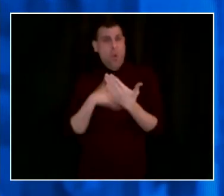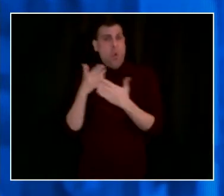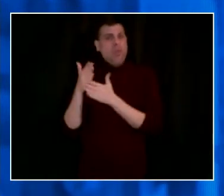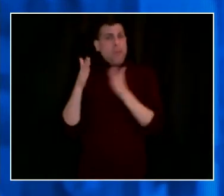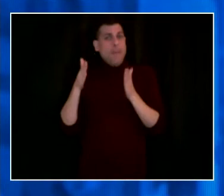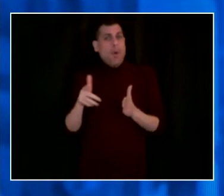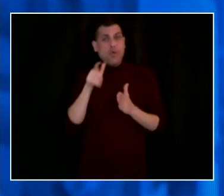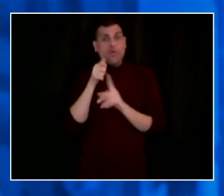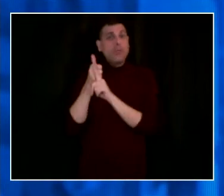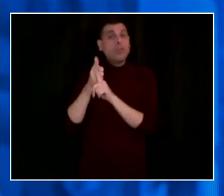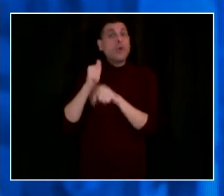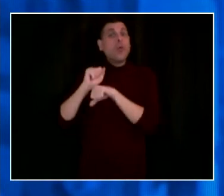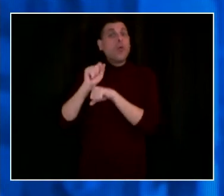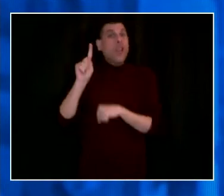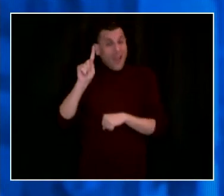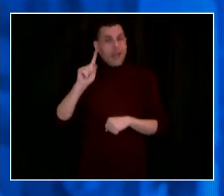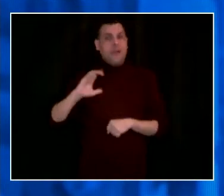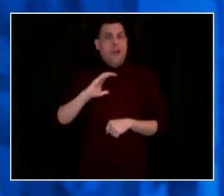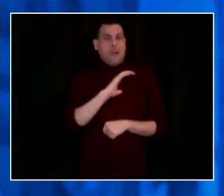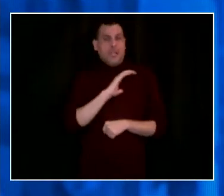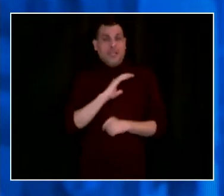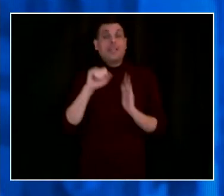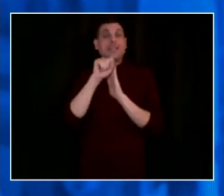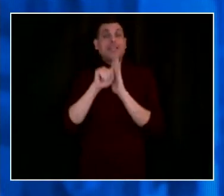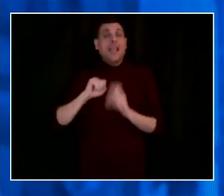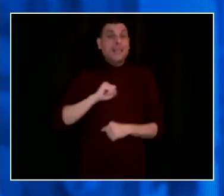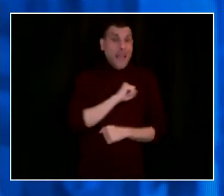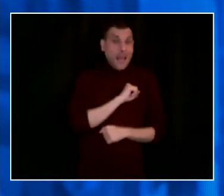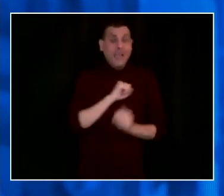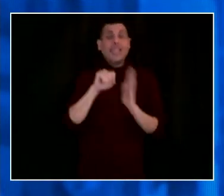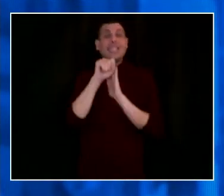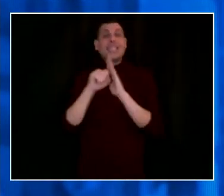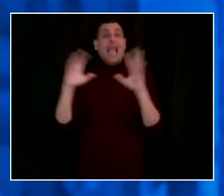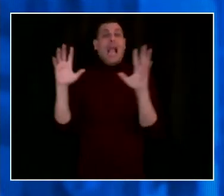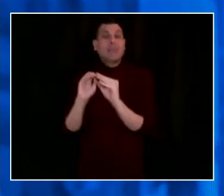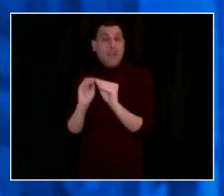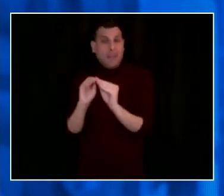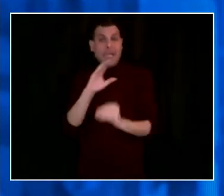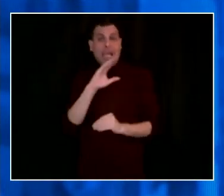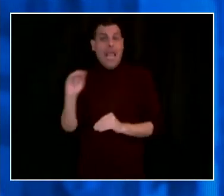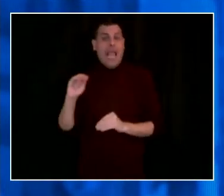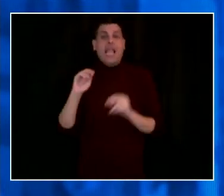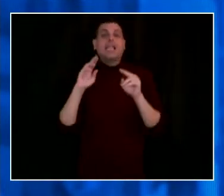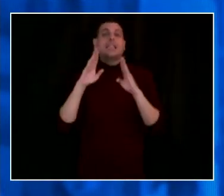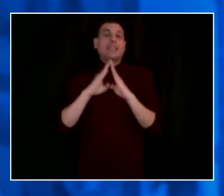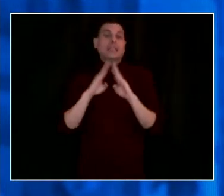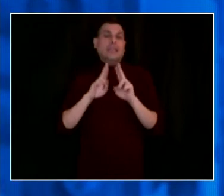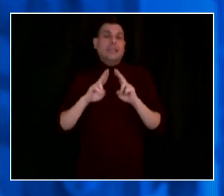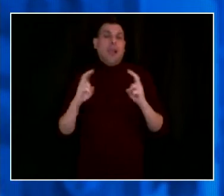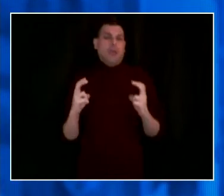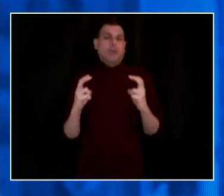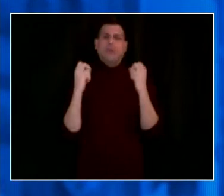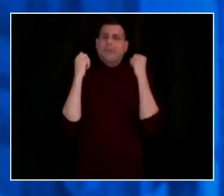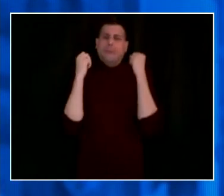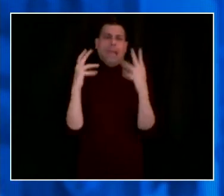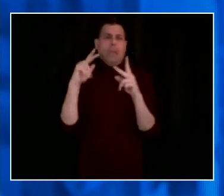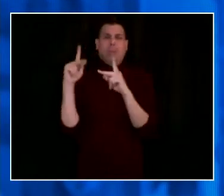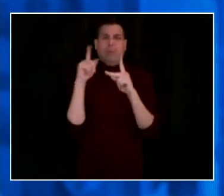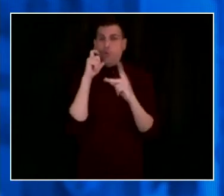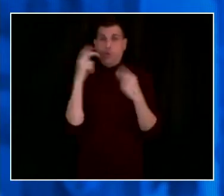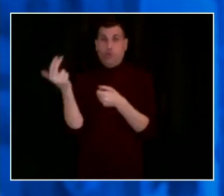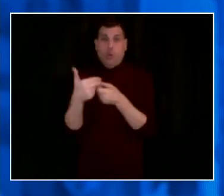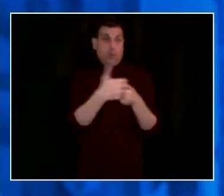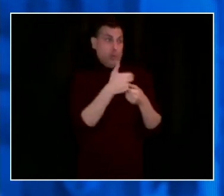Congress, the State Senate, State Assembly, and City Council, including so many who were able to join us